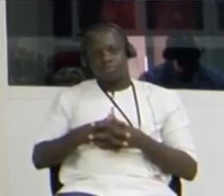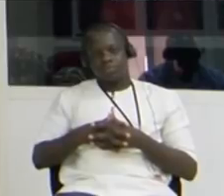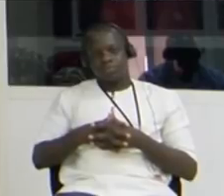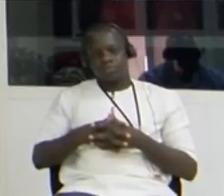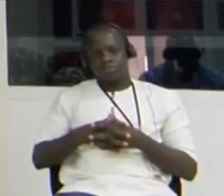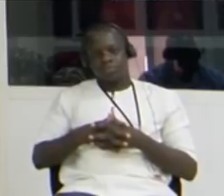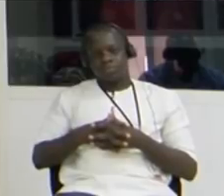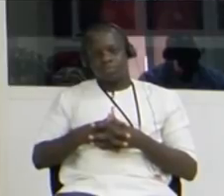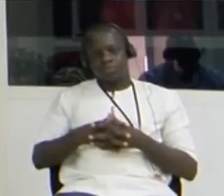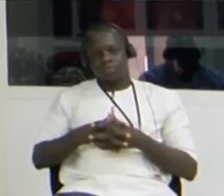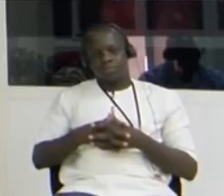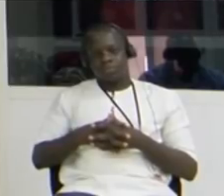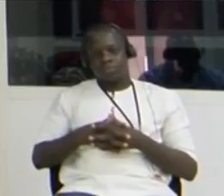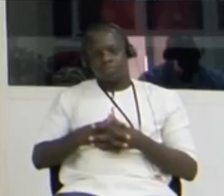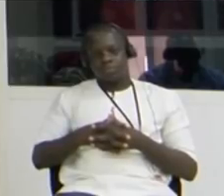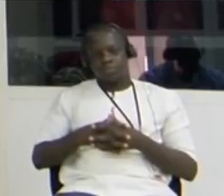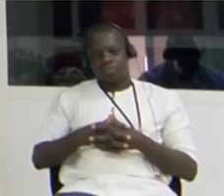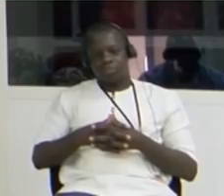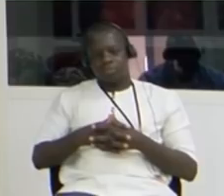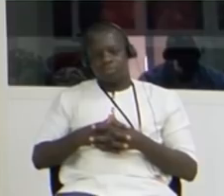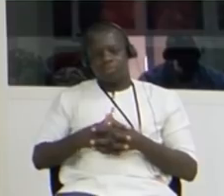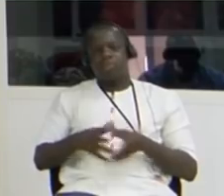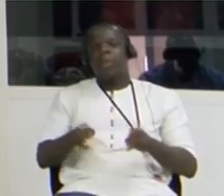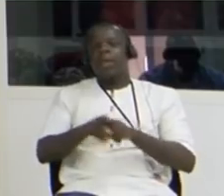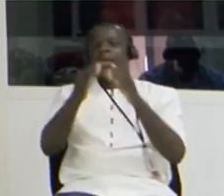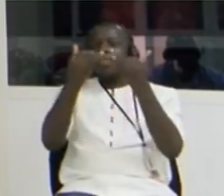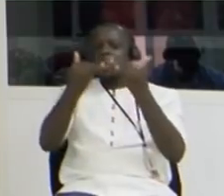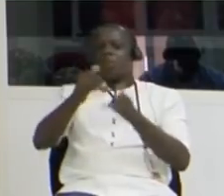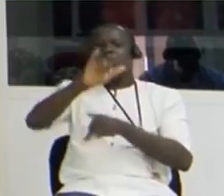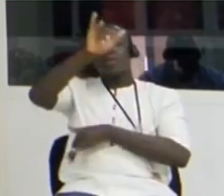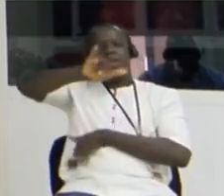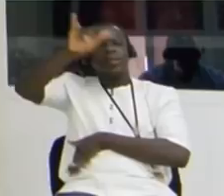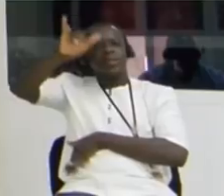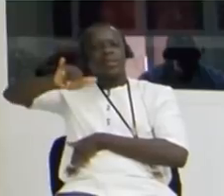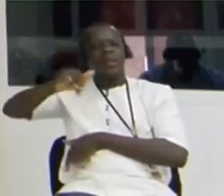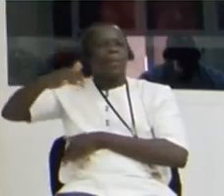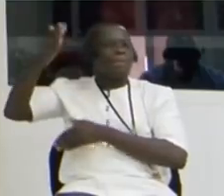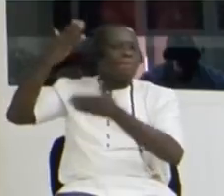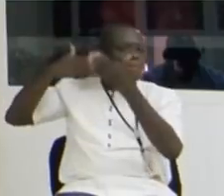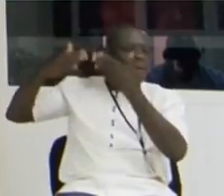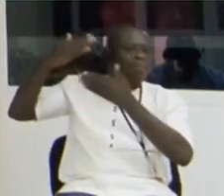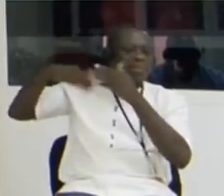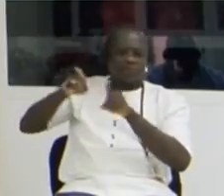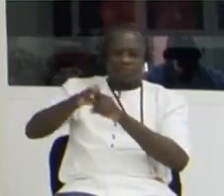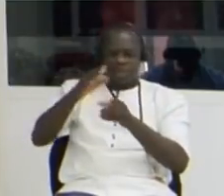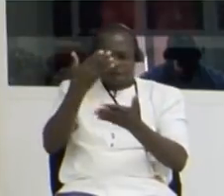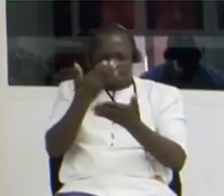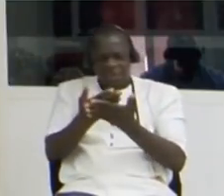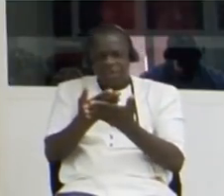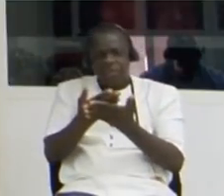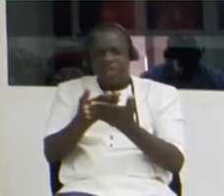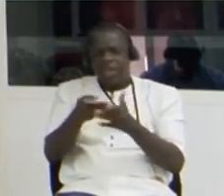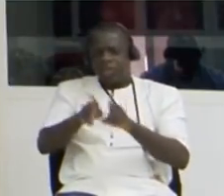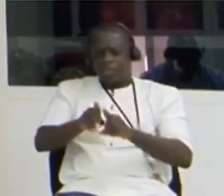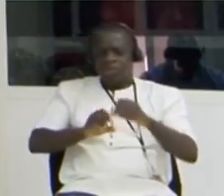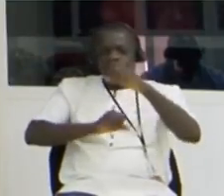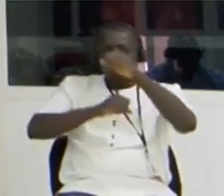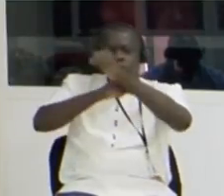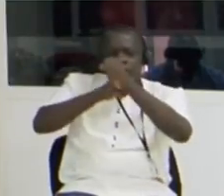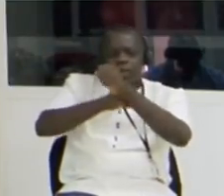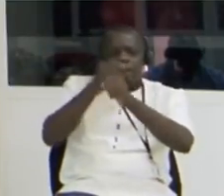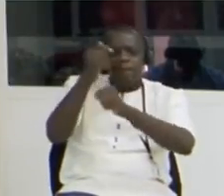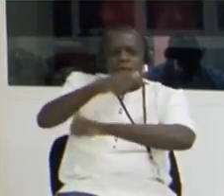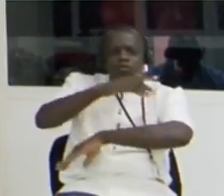did the scholarship pageant change in any way? Can you just tell us some of those changes and how it